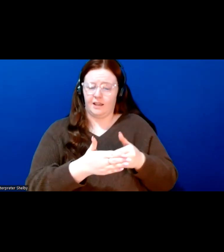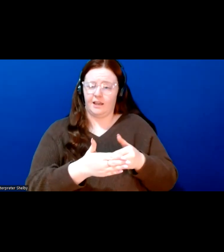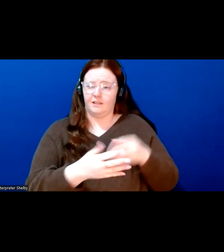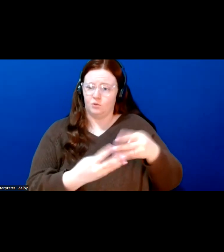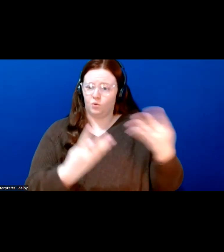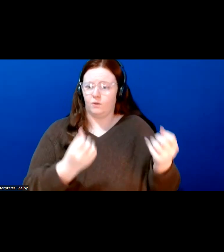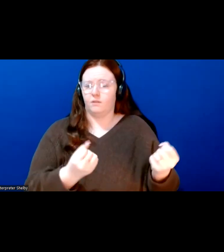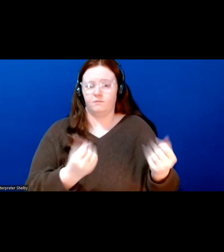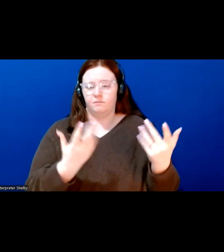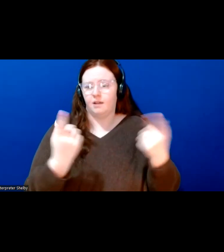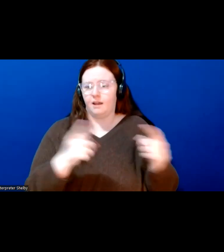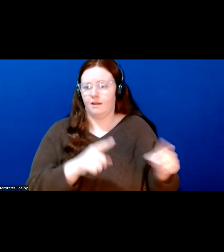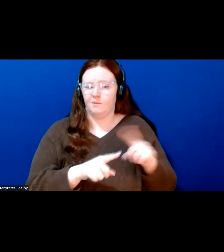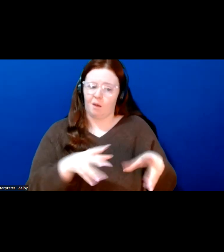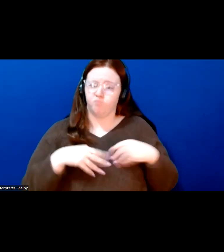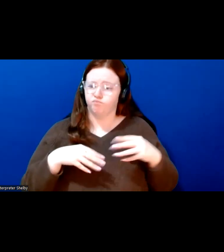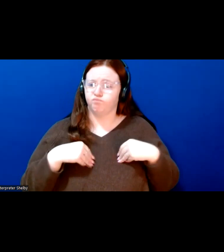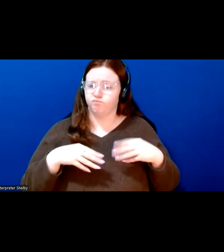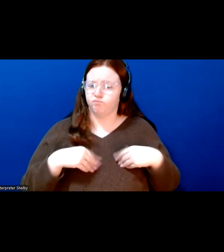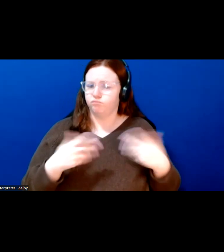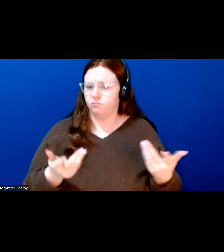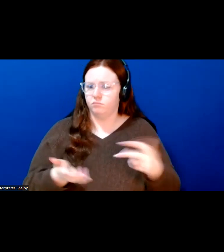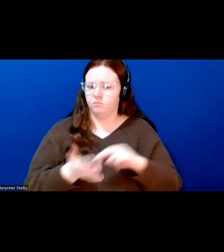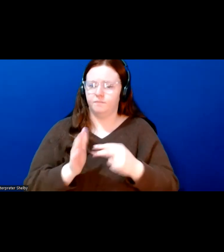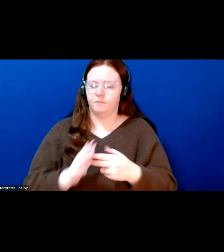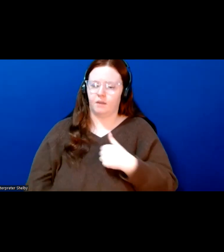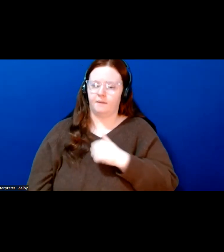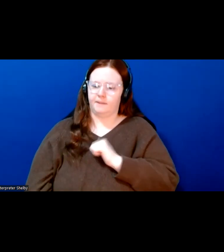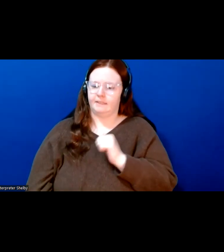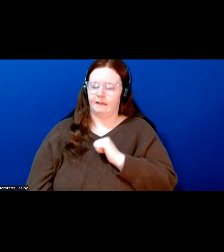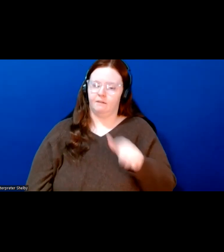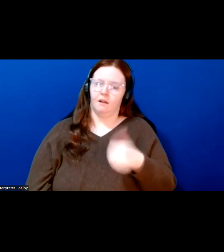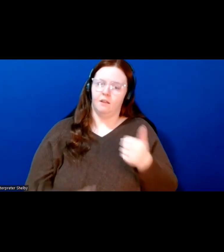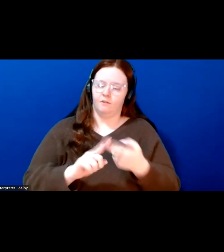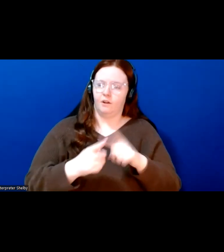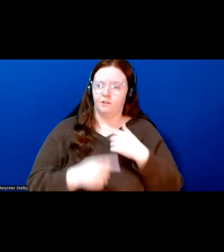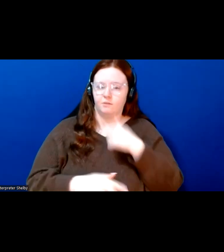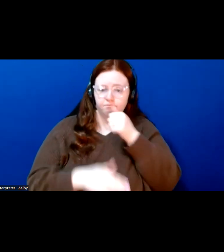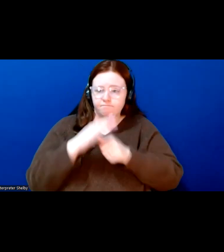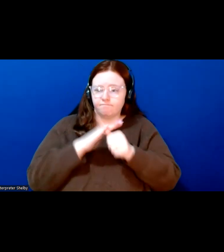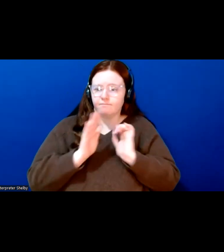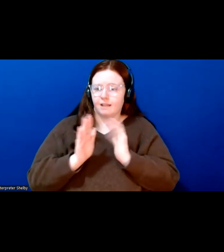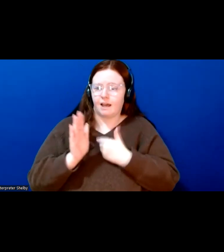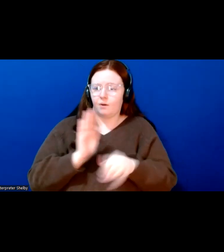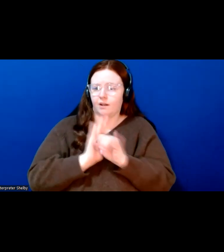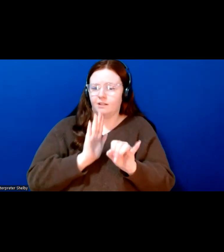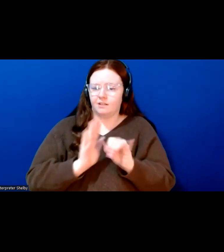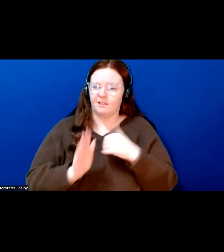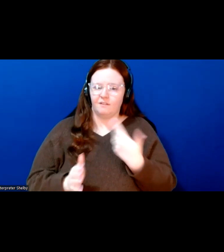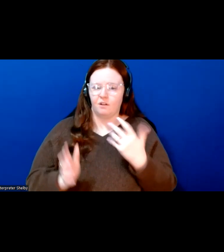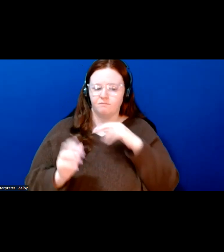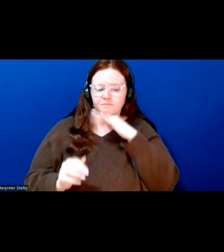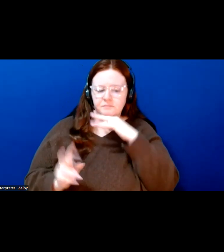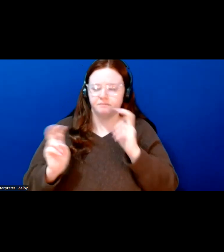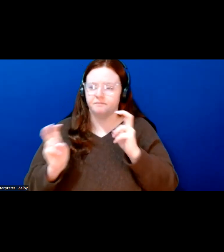was more socially accepted, which propelled myself, and I know a lot of my peers, to remain in the closet. It was a dirty secret. What made